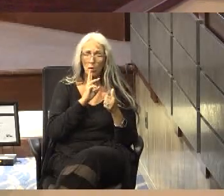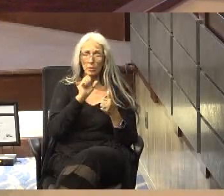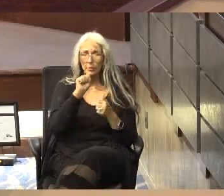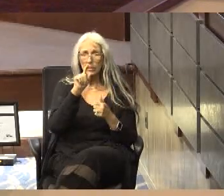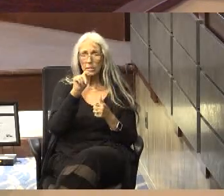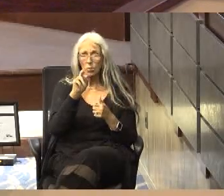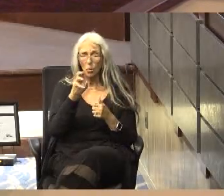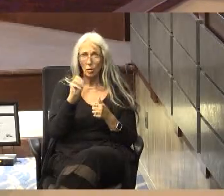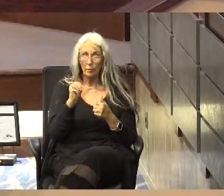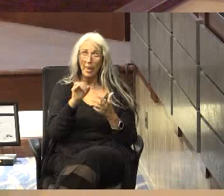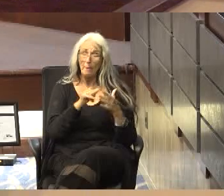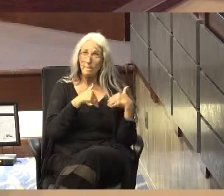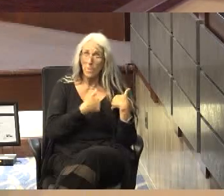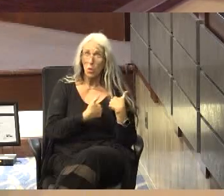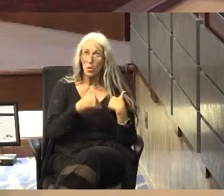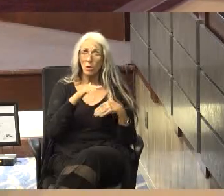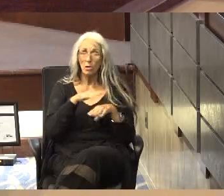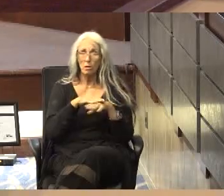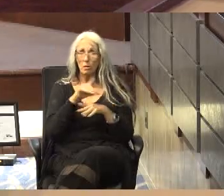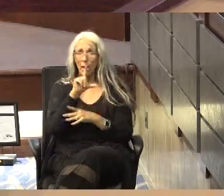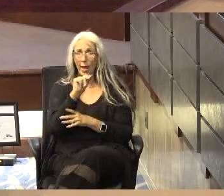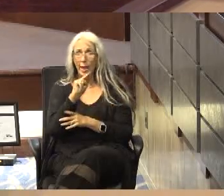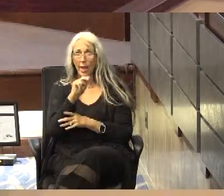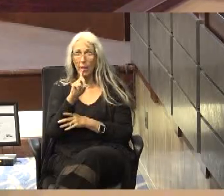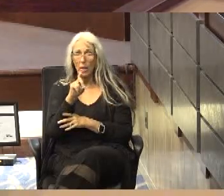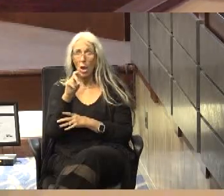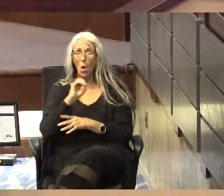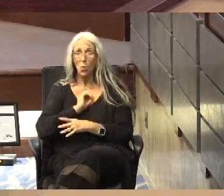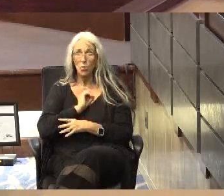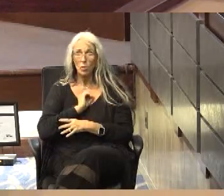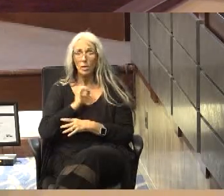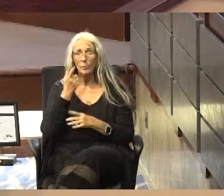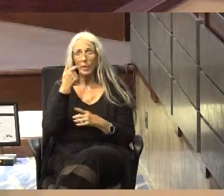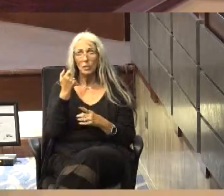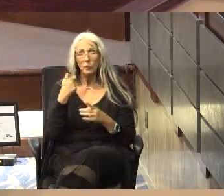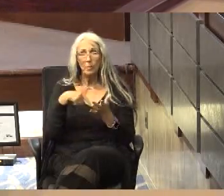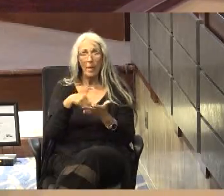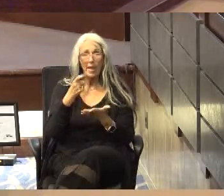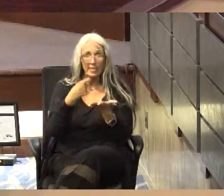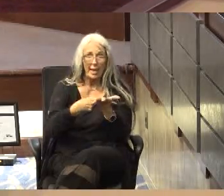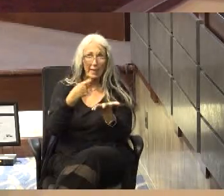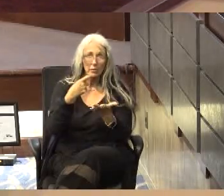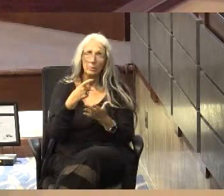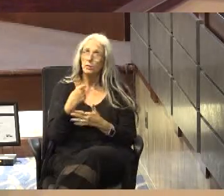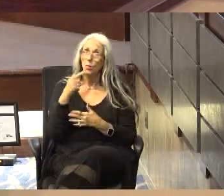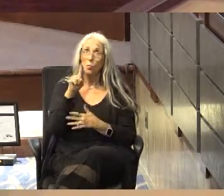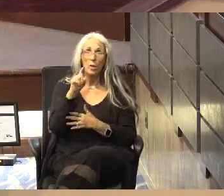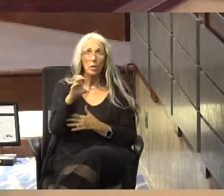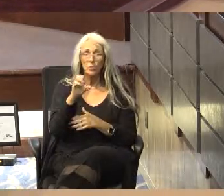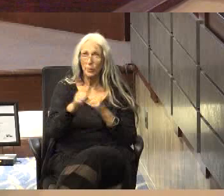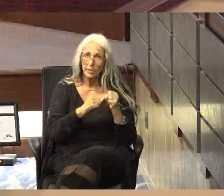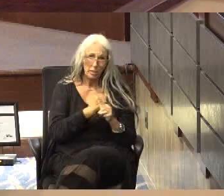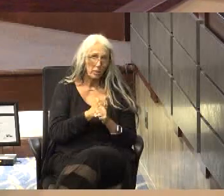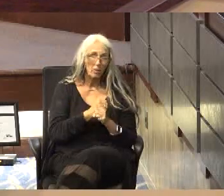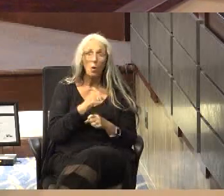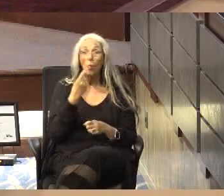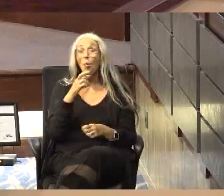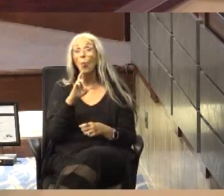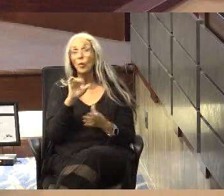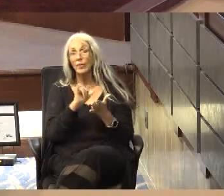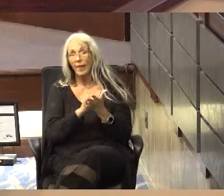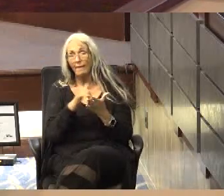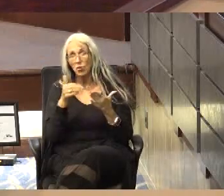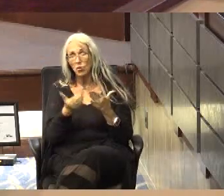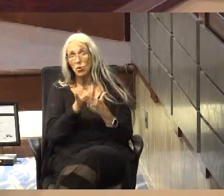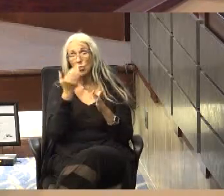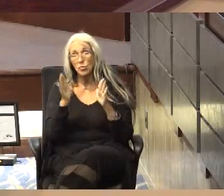Is that burden going to be on the landowner when we've been paying taxes on it for 100 years? Or is this just for new developments